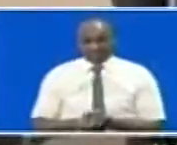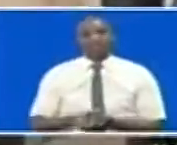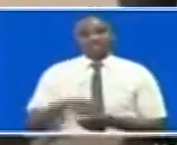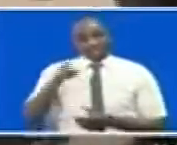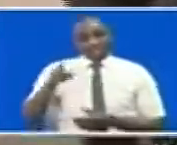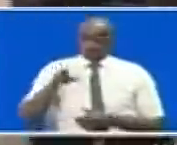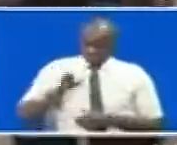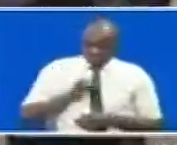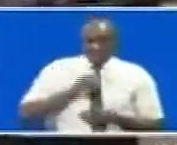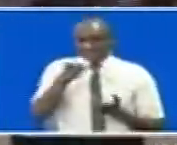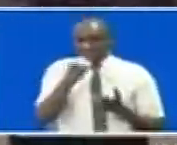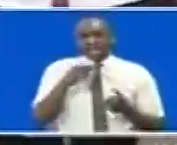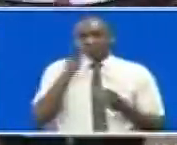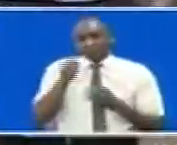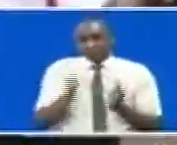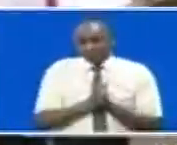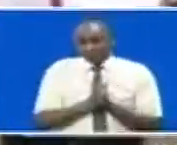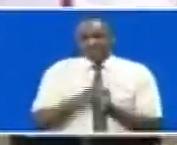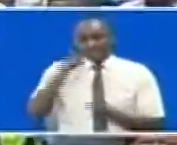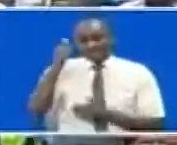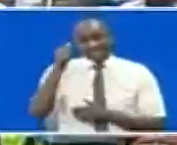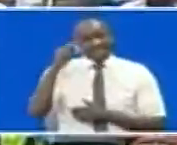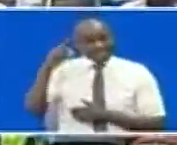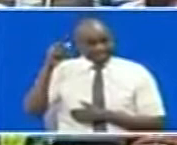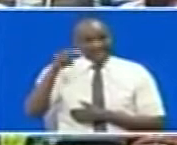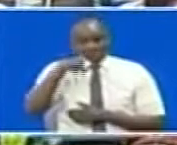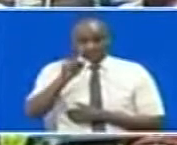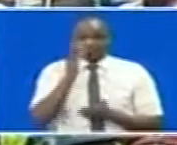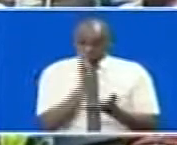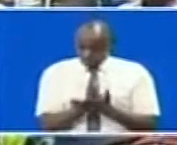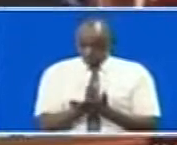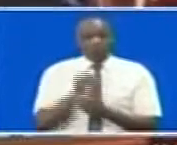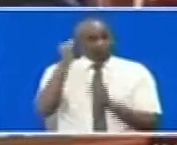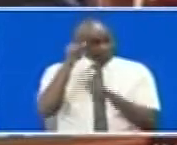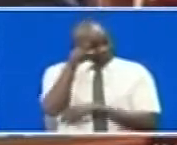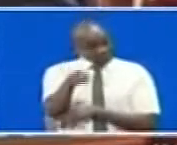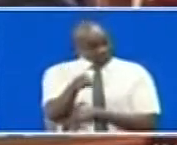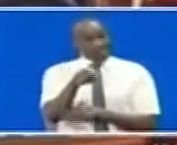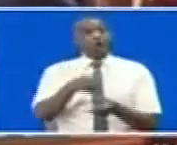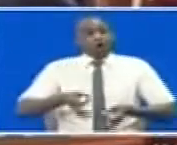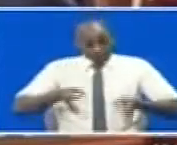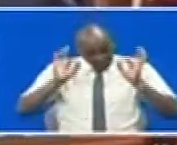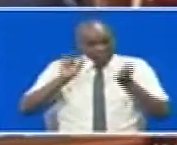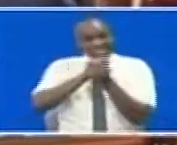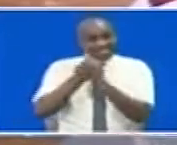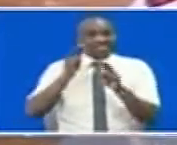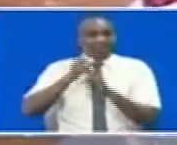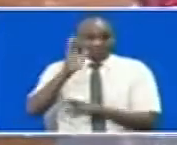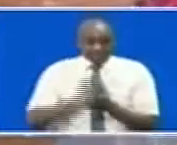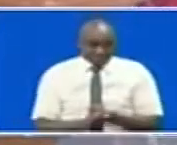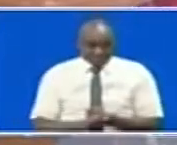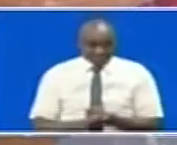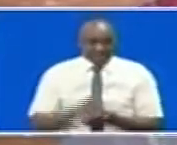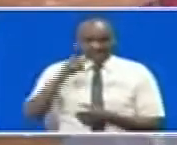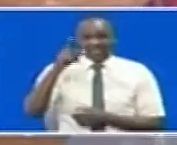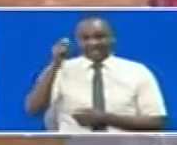James Mathenge, otherwise known as Kanini Kega, is also among the Kenyan politicians who officially changed their names. Kanini